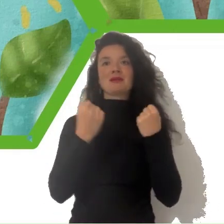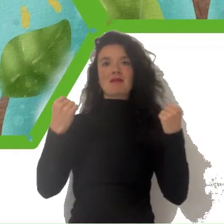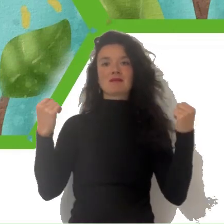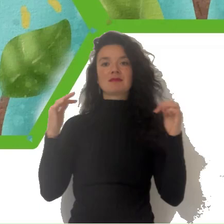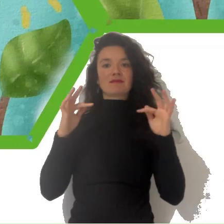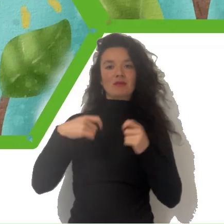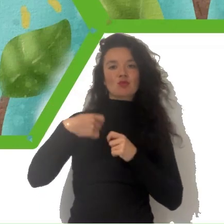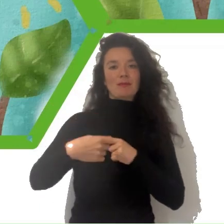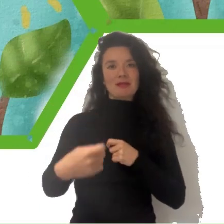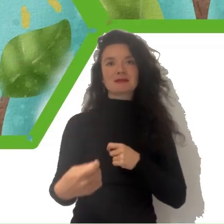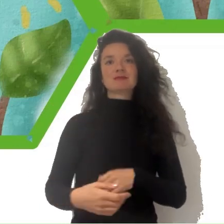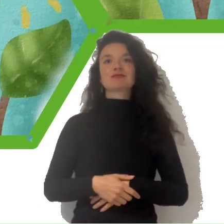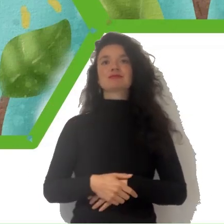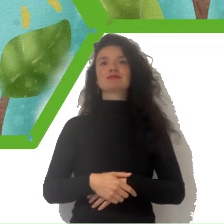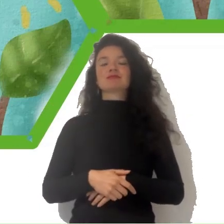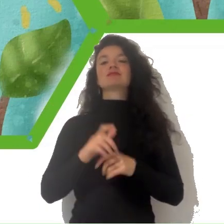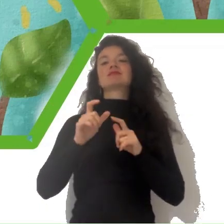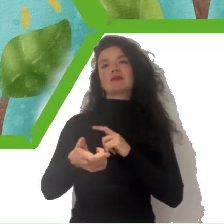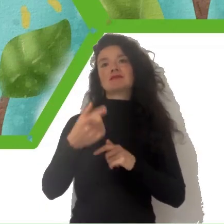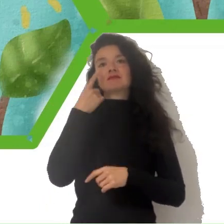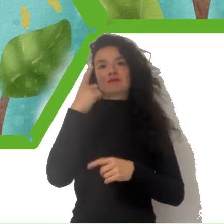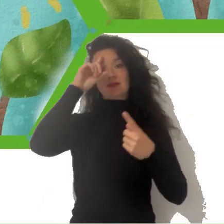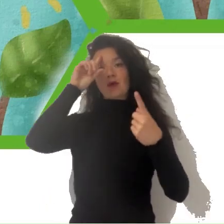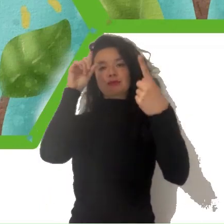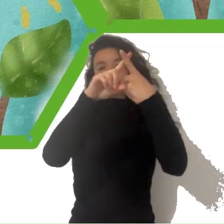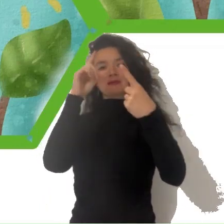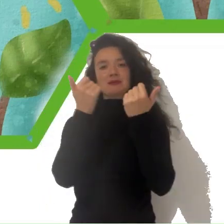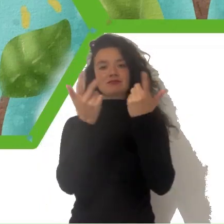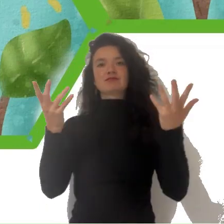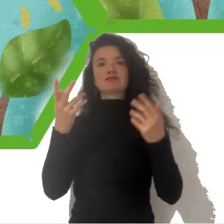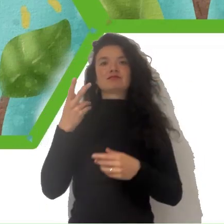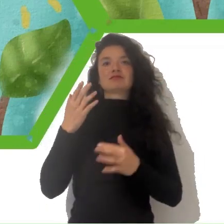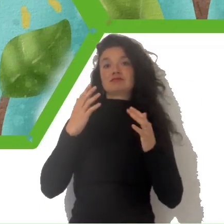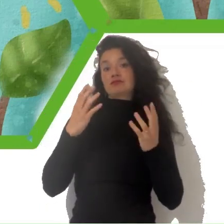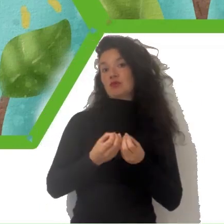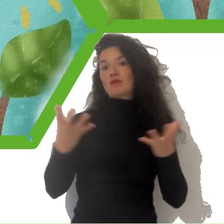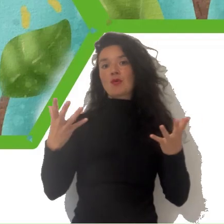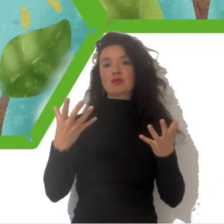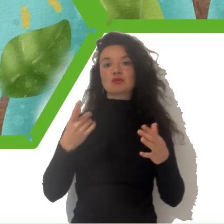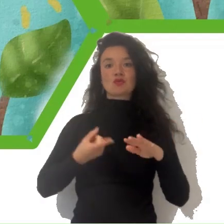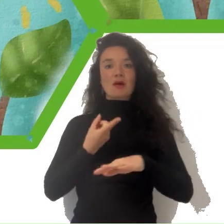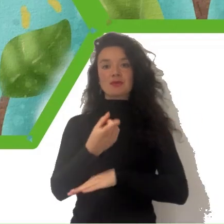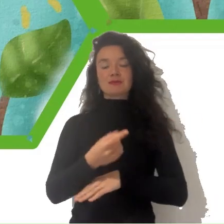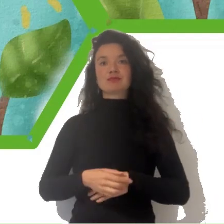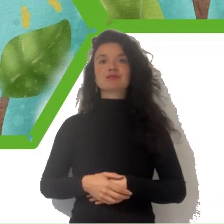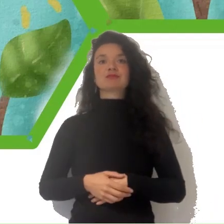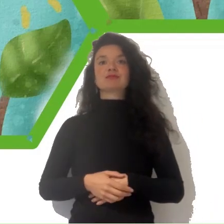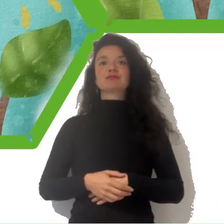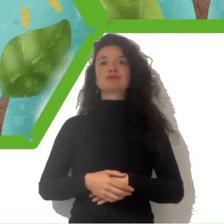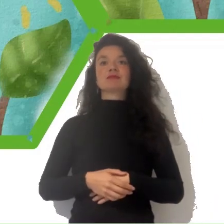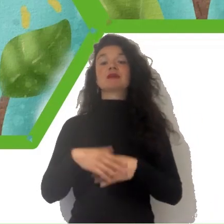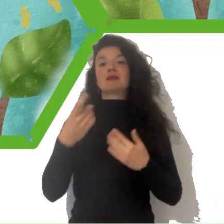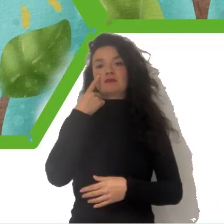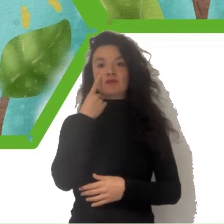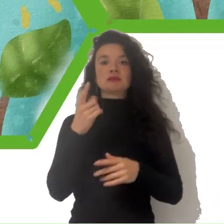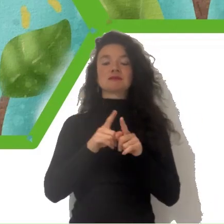resource conservation, what role cities and communities play on sustainability and environmental